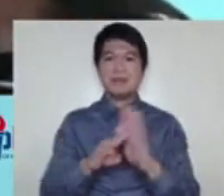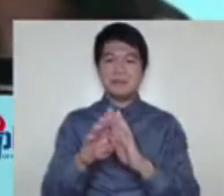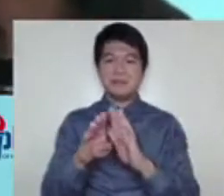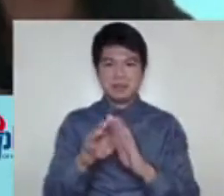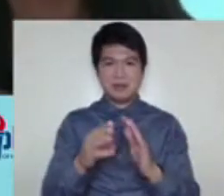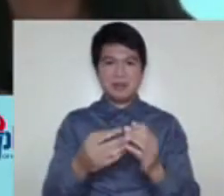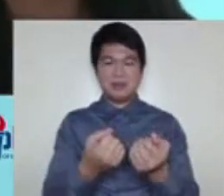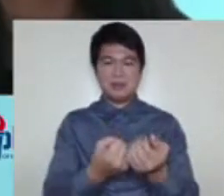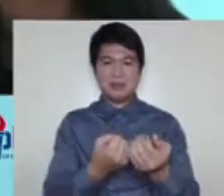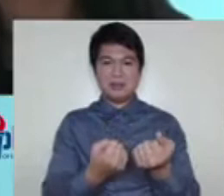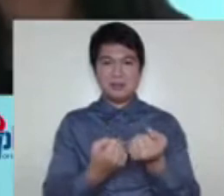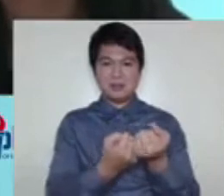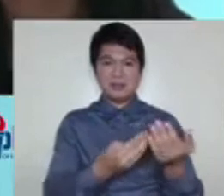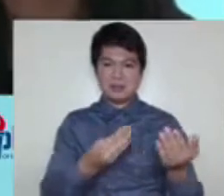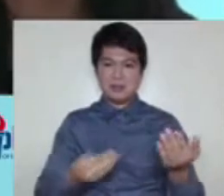material.